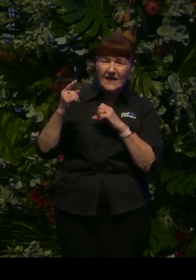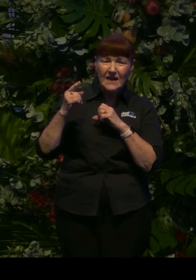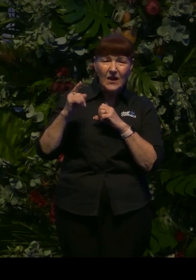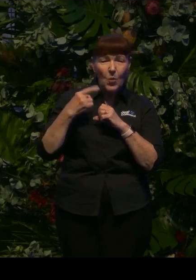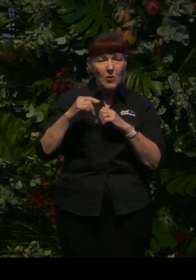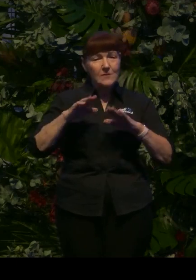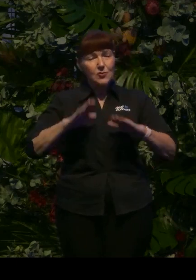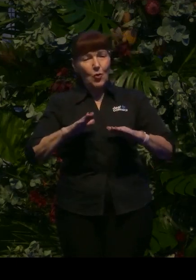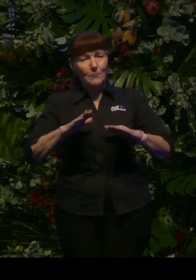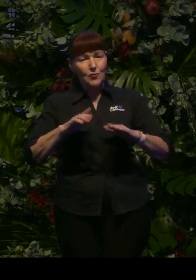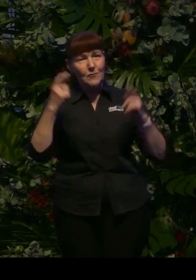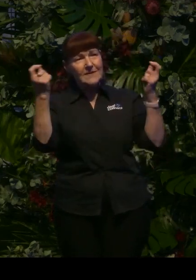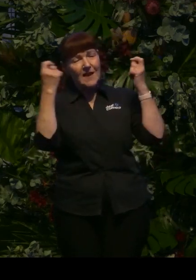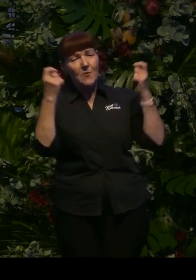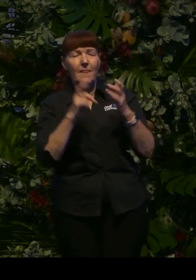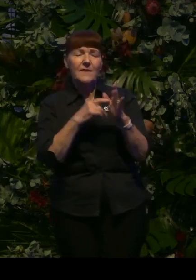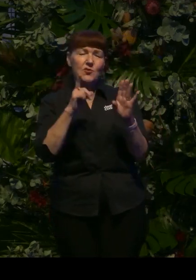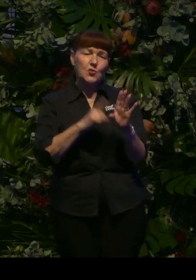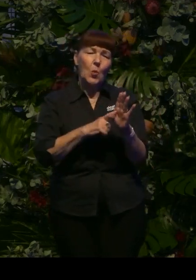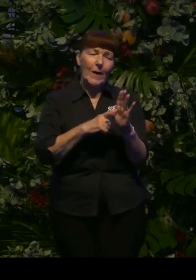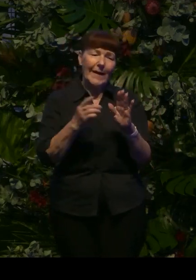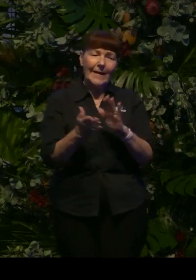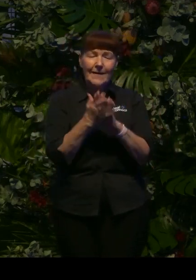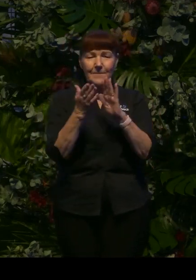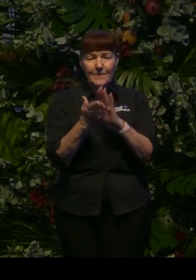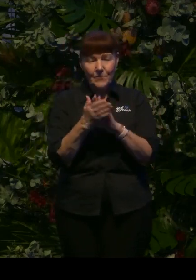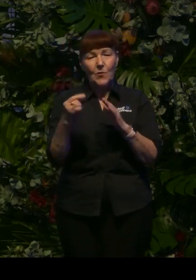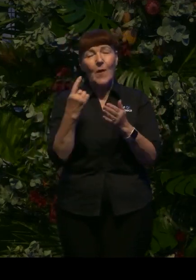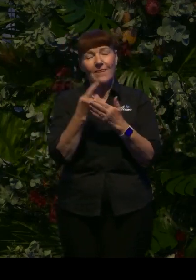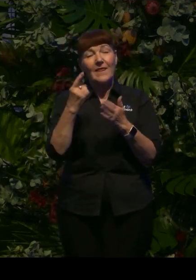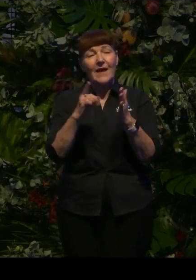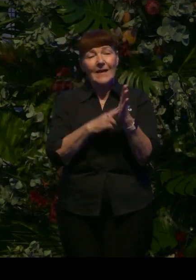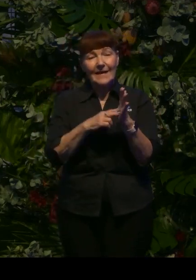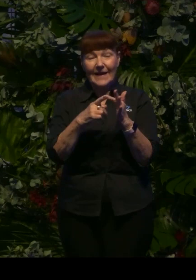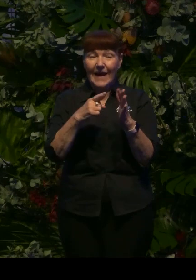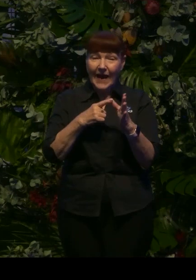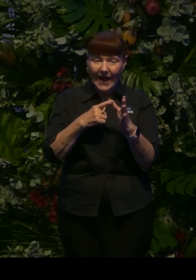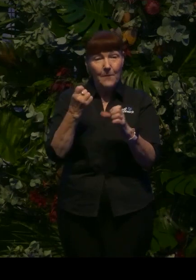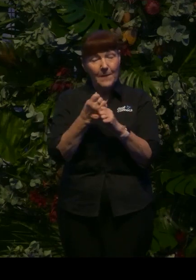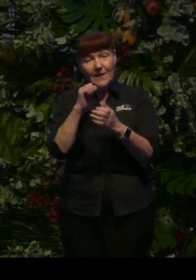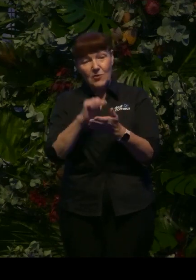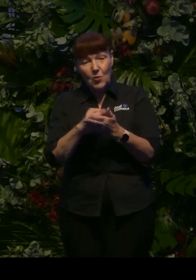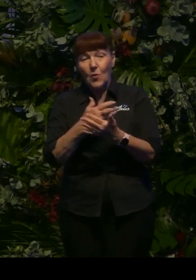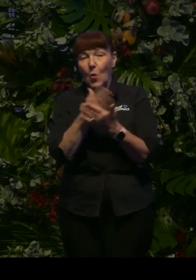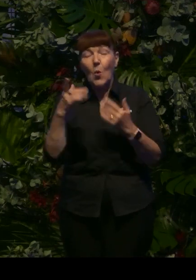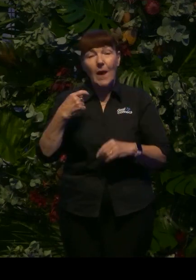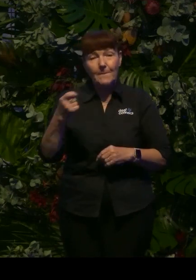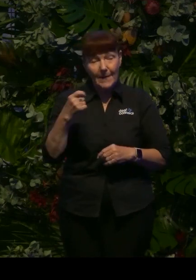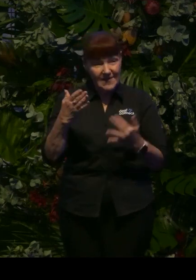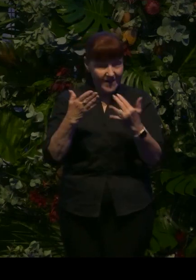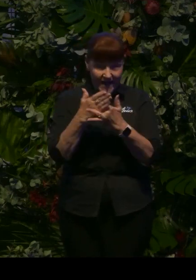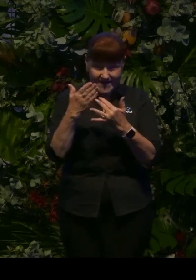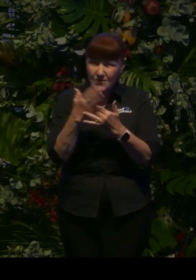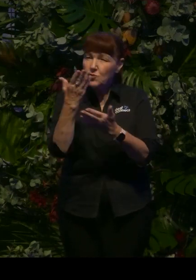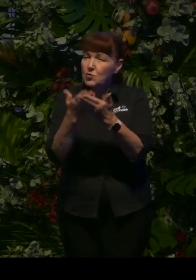in our communities that we've experienced. And so one of the things that we're doing at NEA is making sure all of our members have access